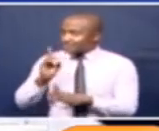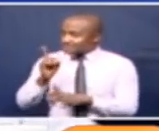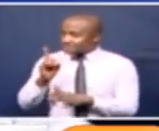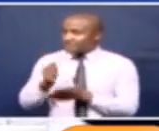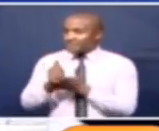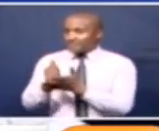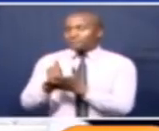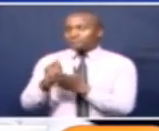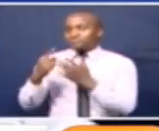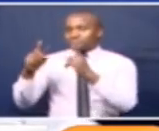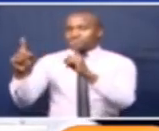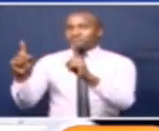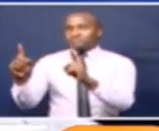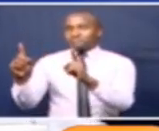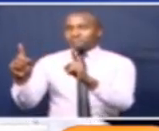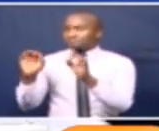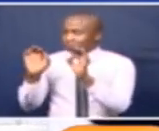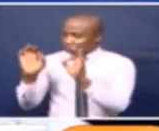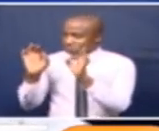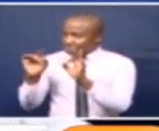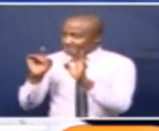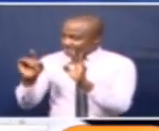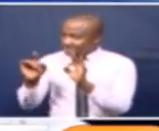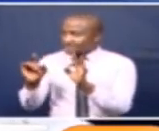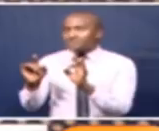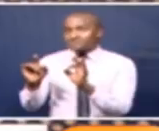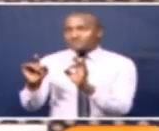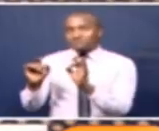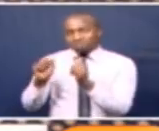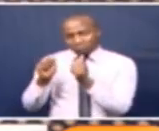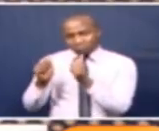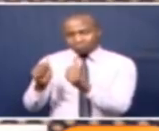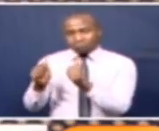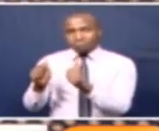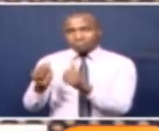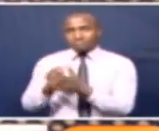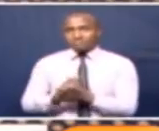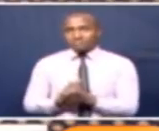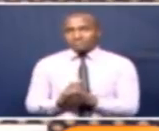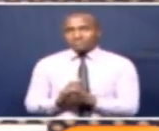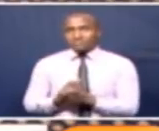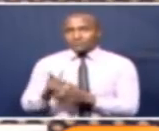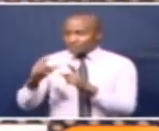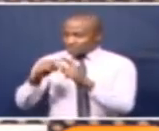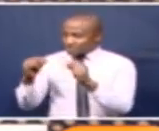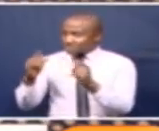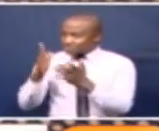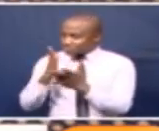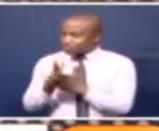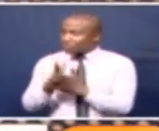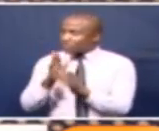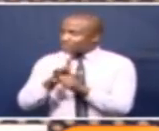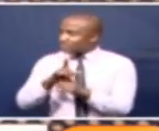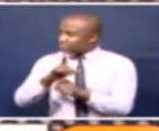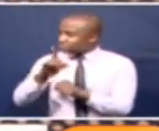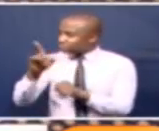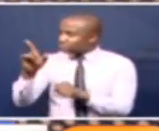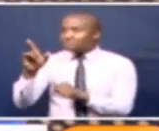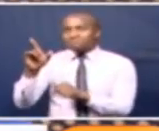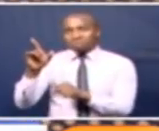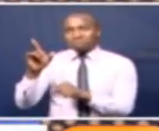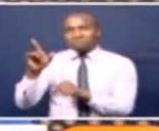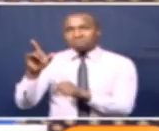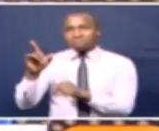whatever I do. Bravo. This is Brenda Onono. So see, your message has stuck. And you were sharing with me that